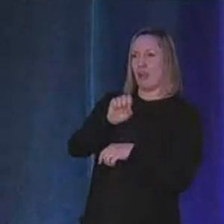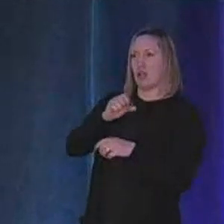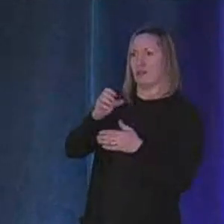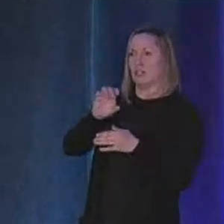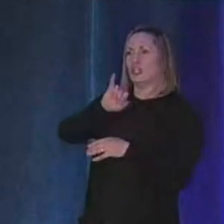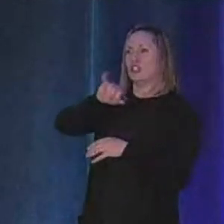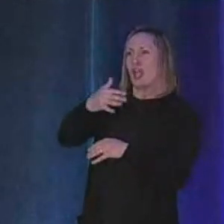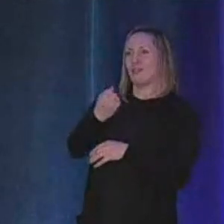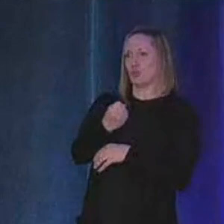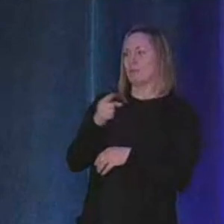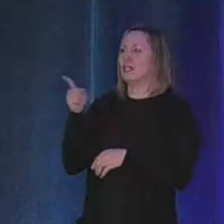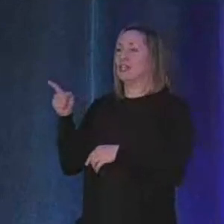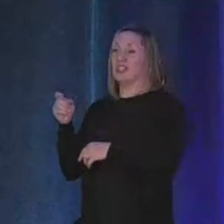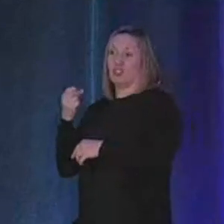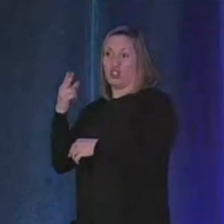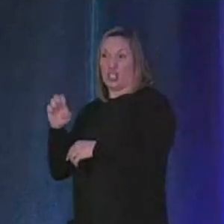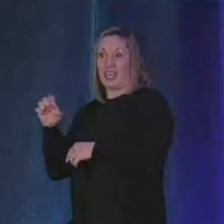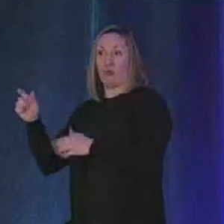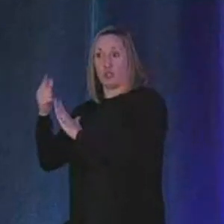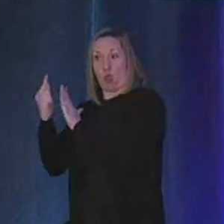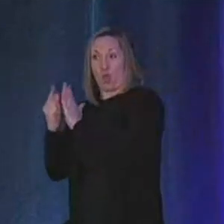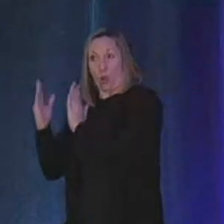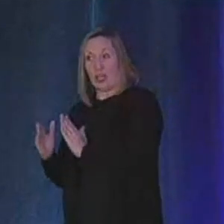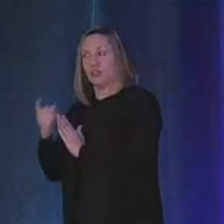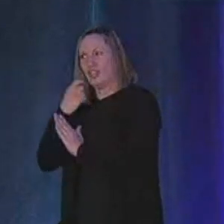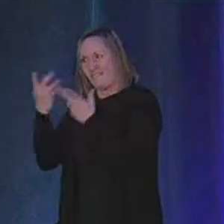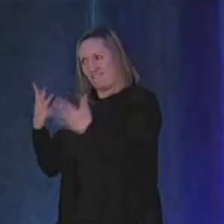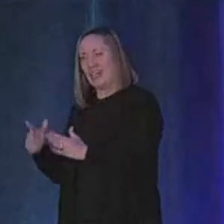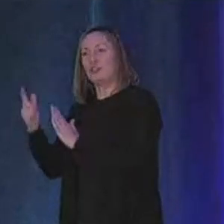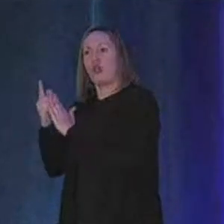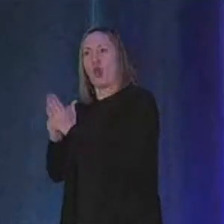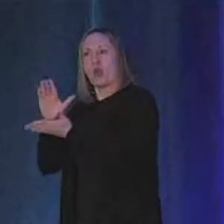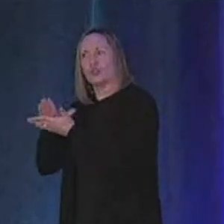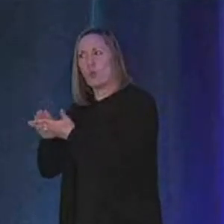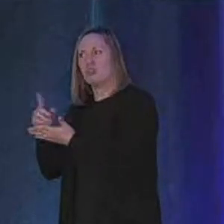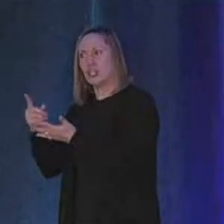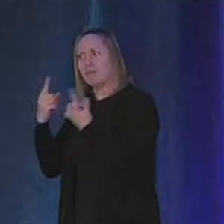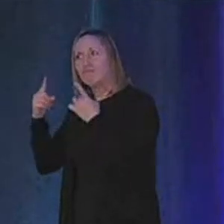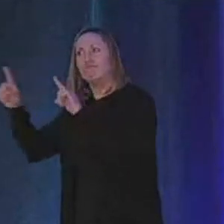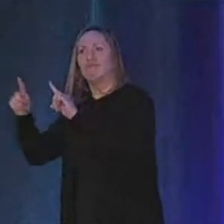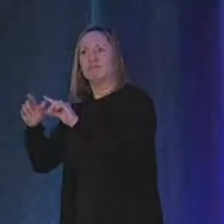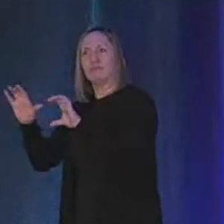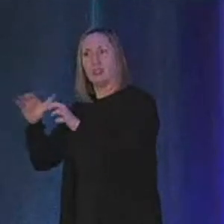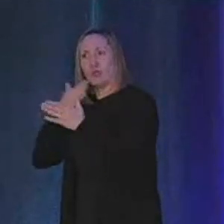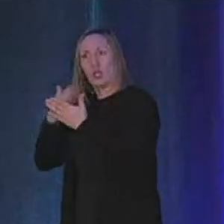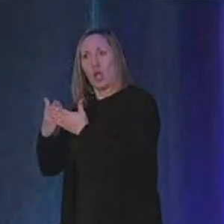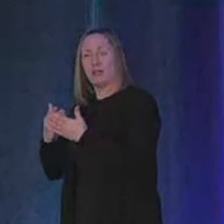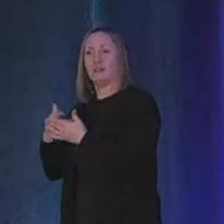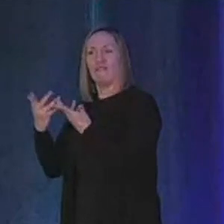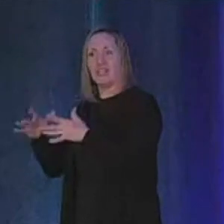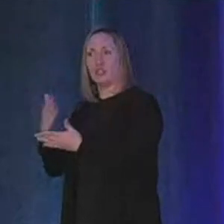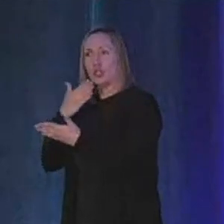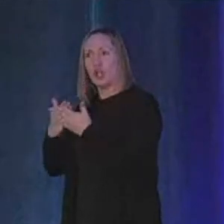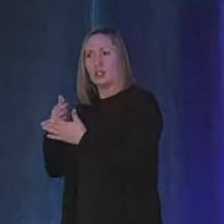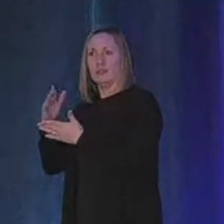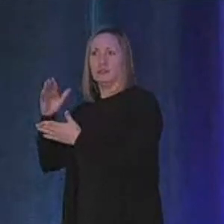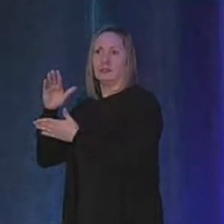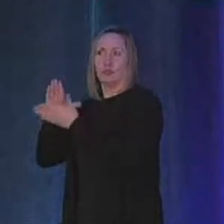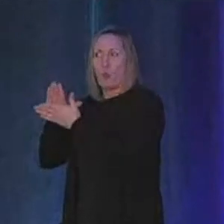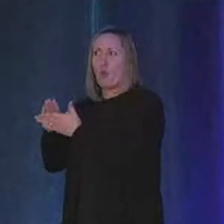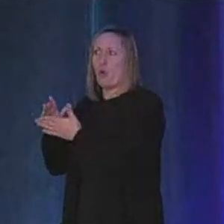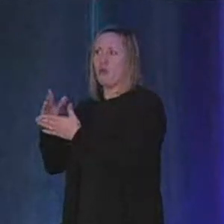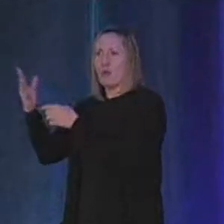lawyer, and she had just gotten out of law school, and she did really well, went to a good school, winning like moot court competitions, had a